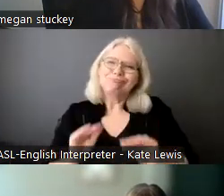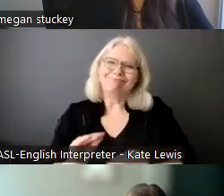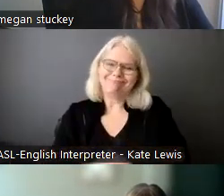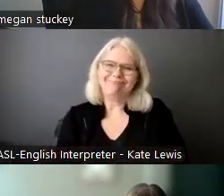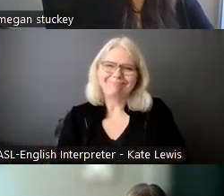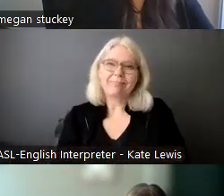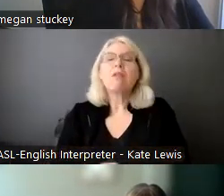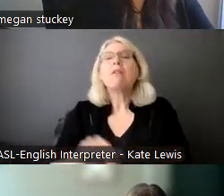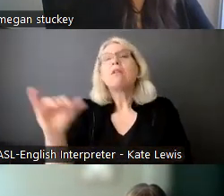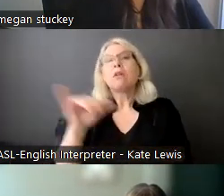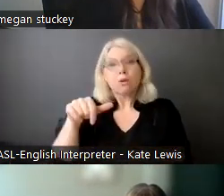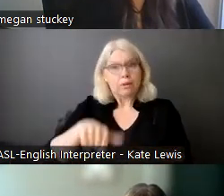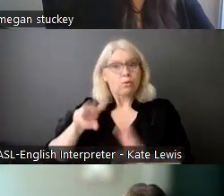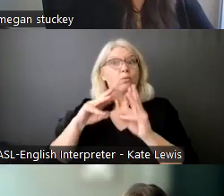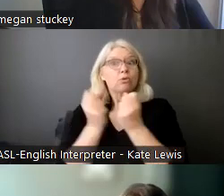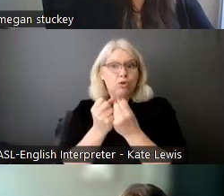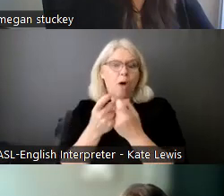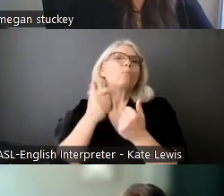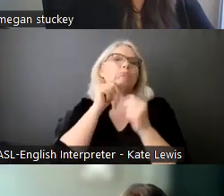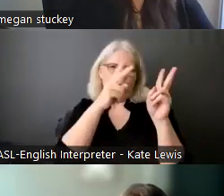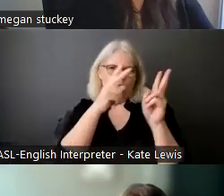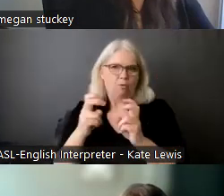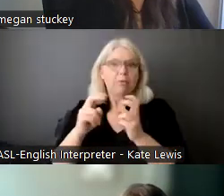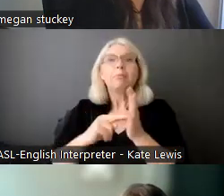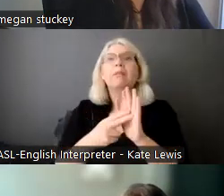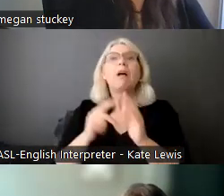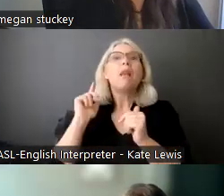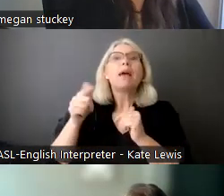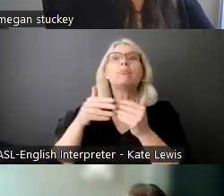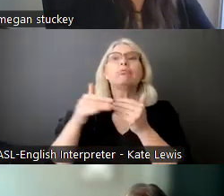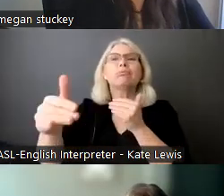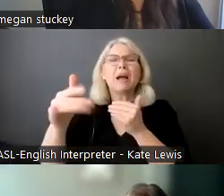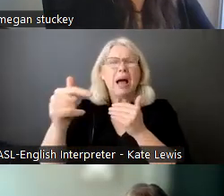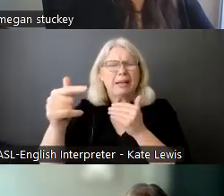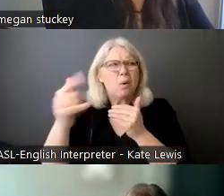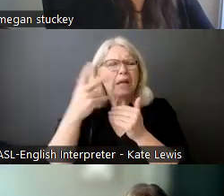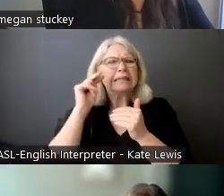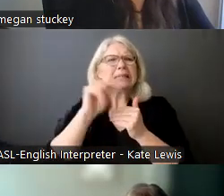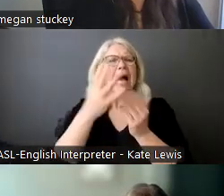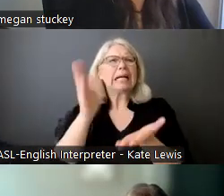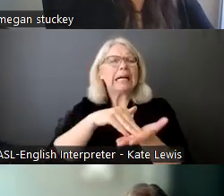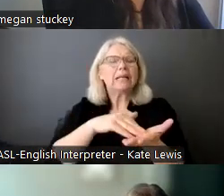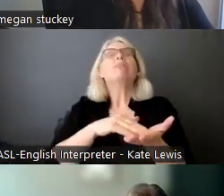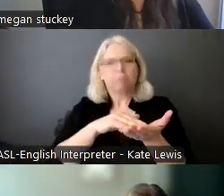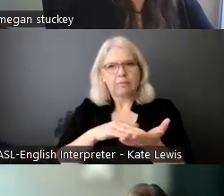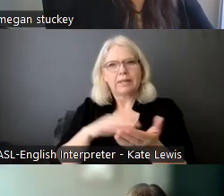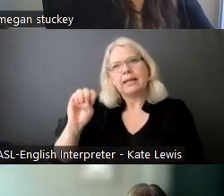are recorded, so you'll be able to view it anytime at your leisure through the Elder Abuse Prevention